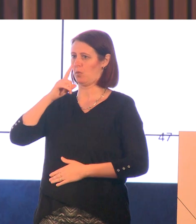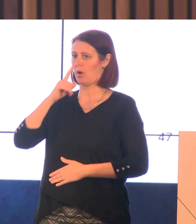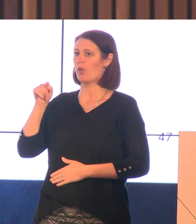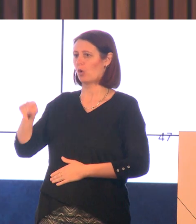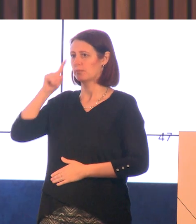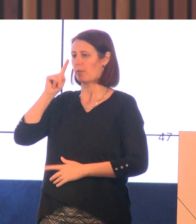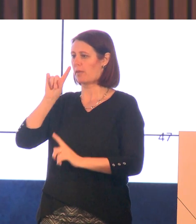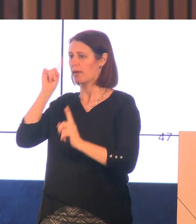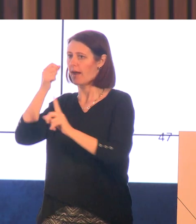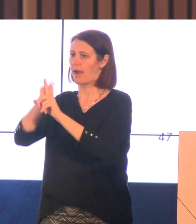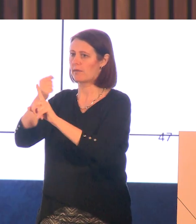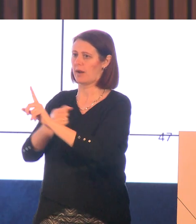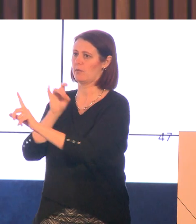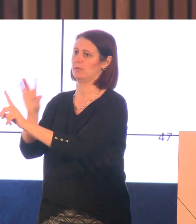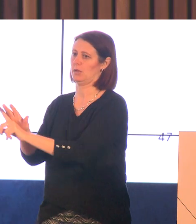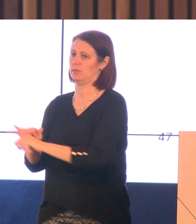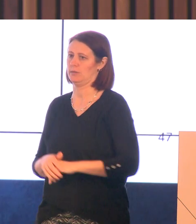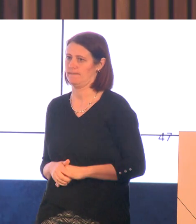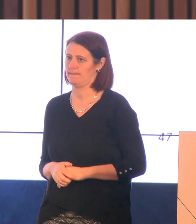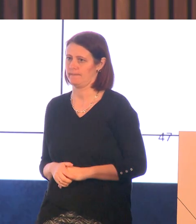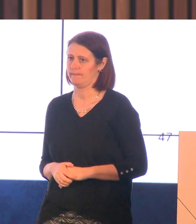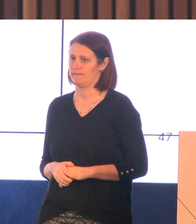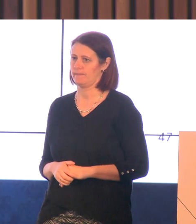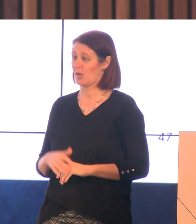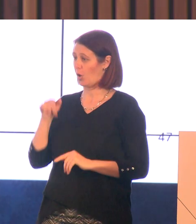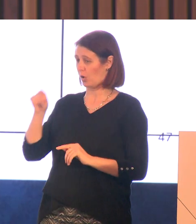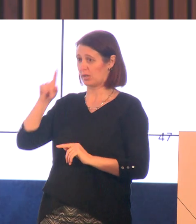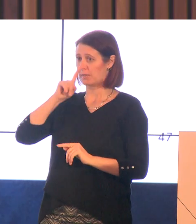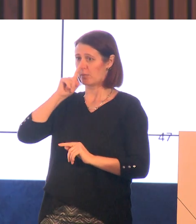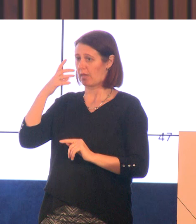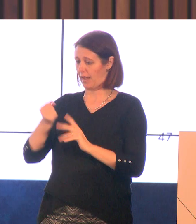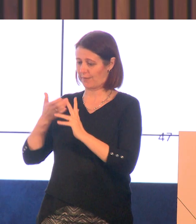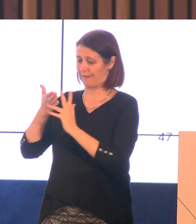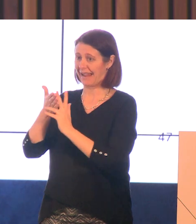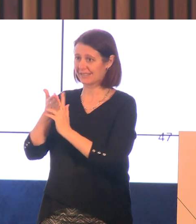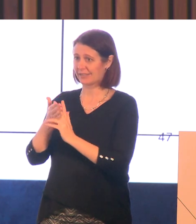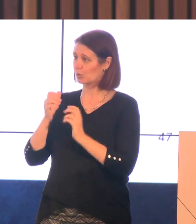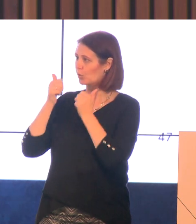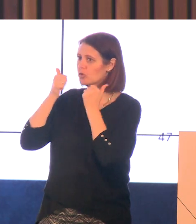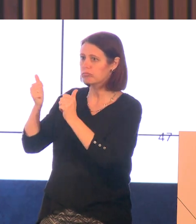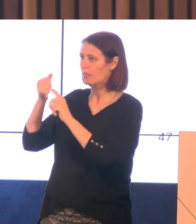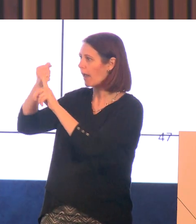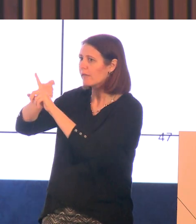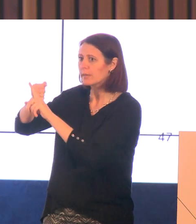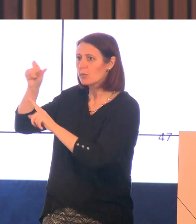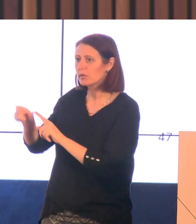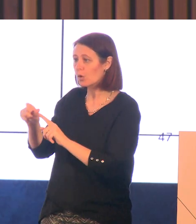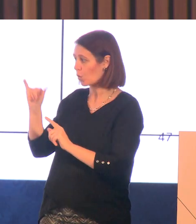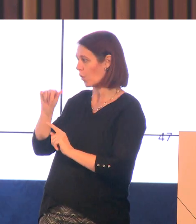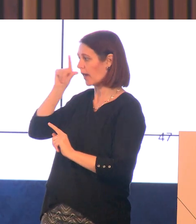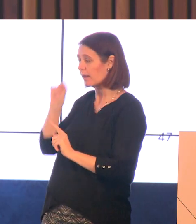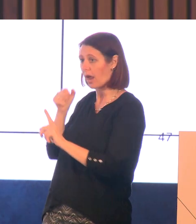cannot advocate for themselves. Those who've got access to a good advocate or can advocate